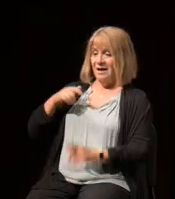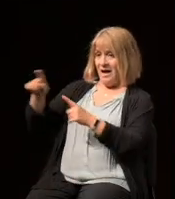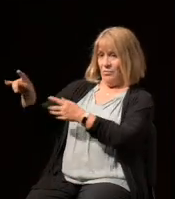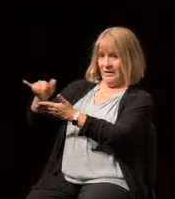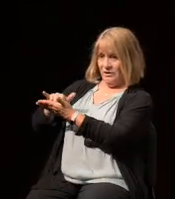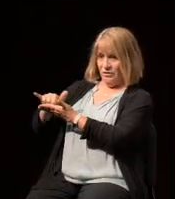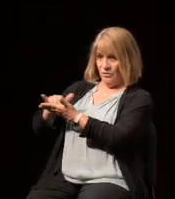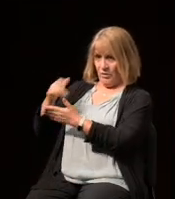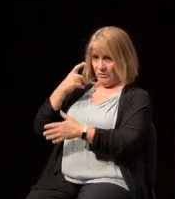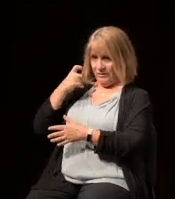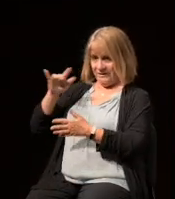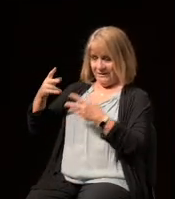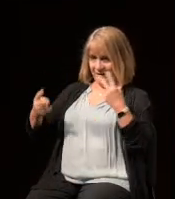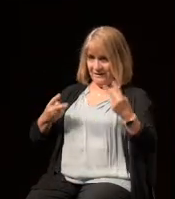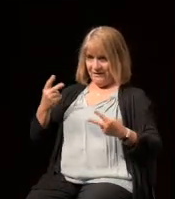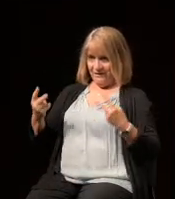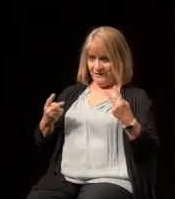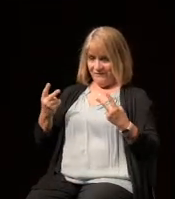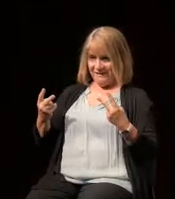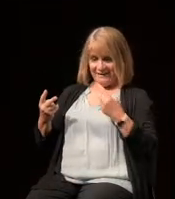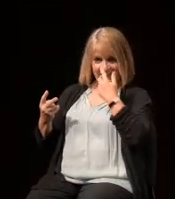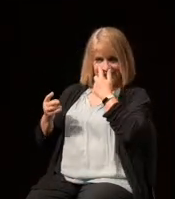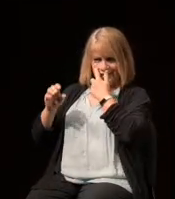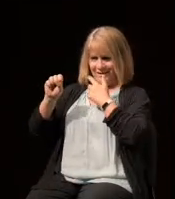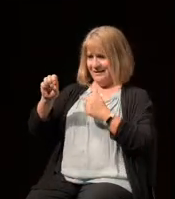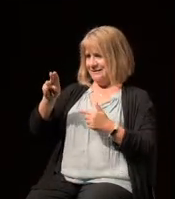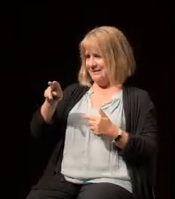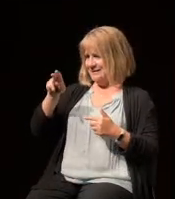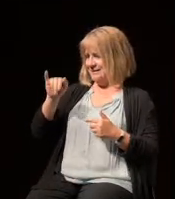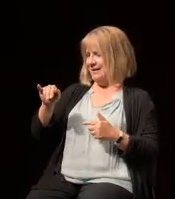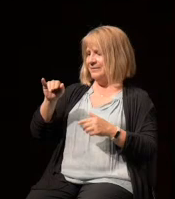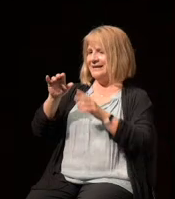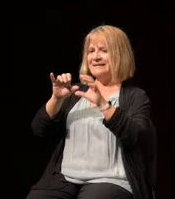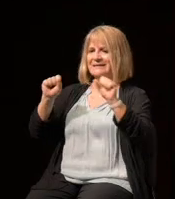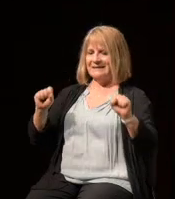were visiting the SUNY system.